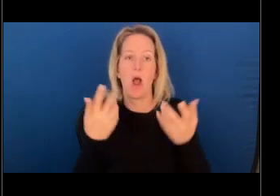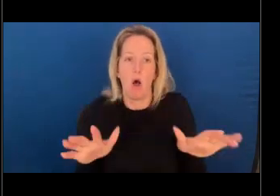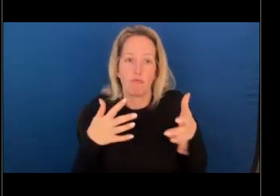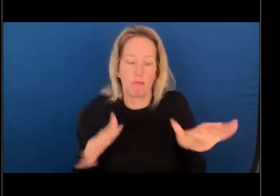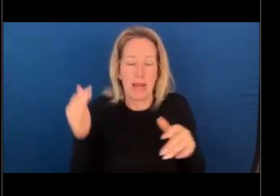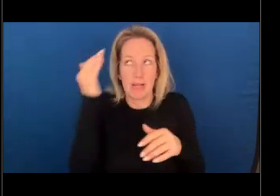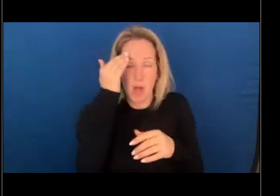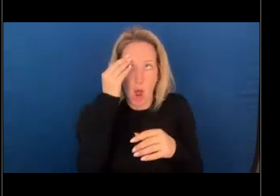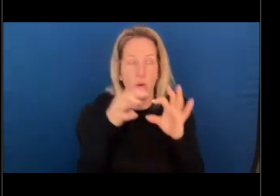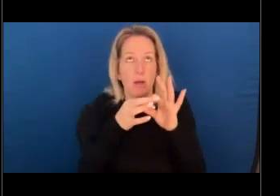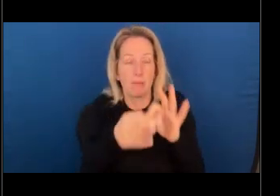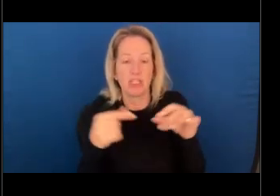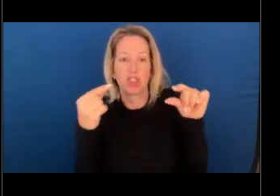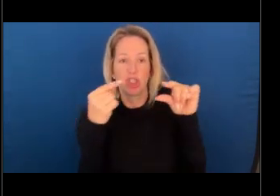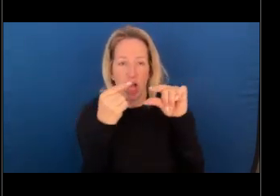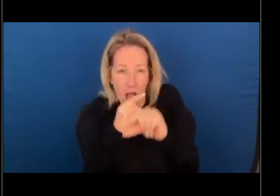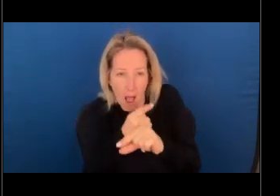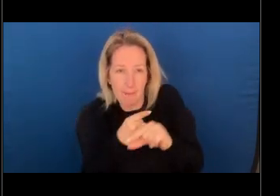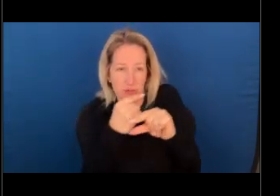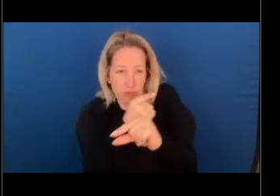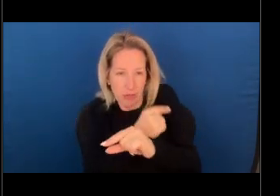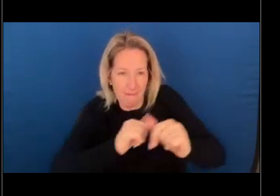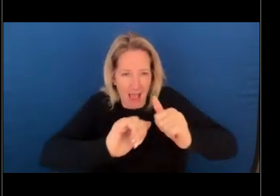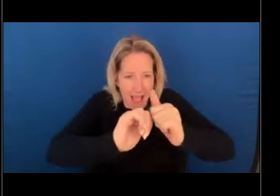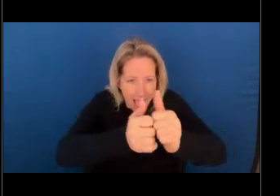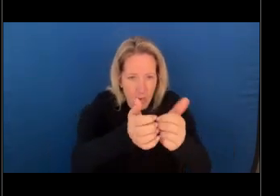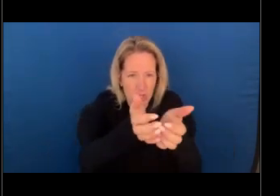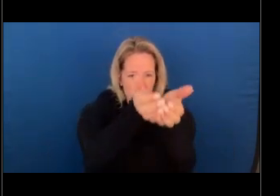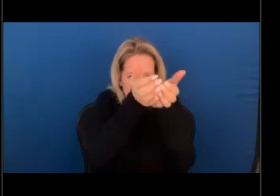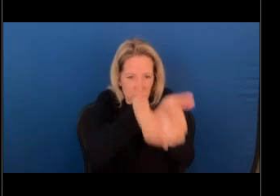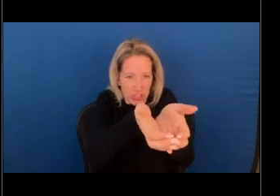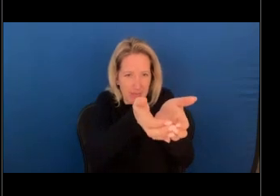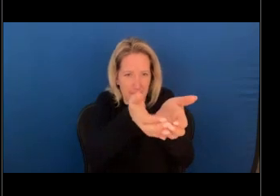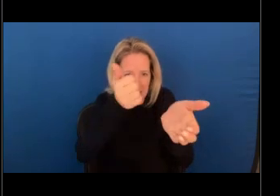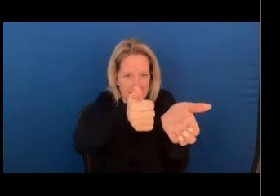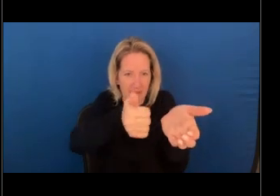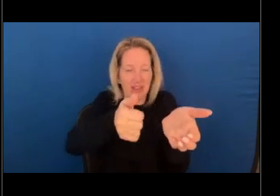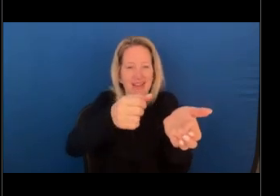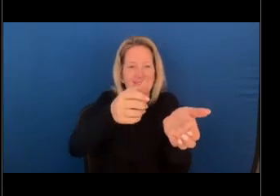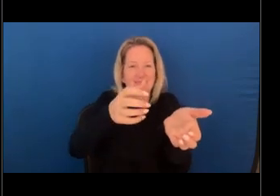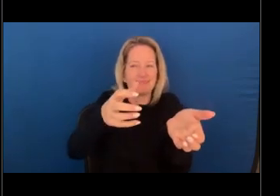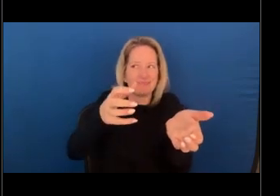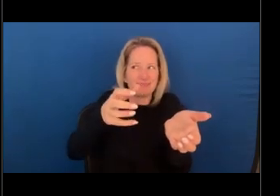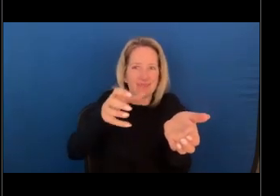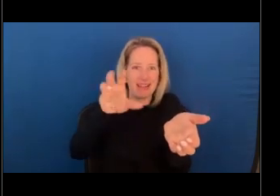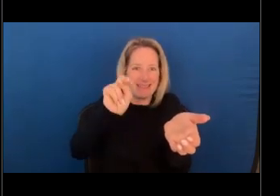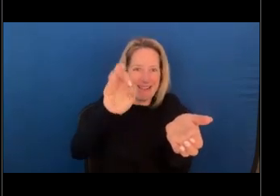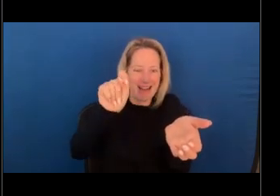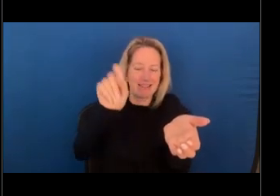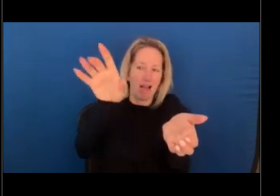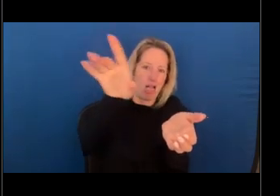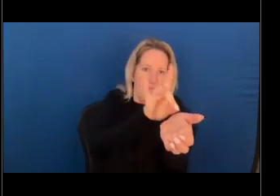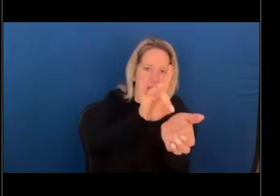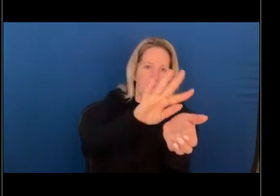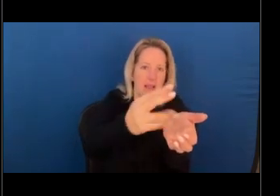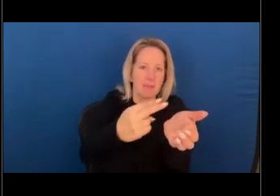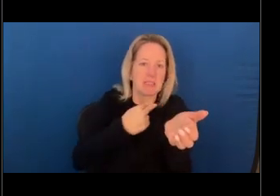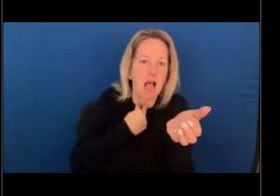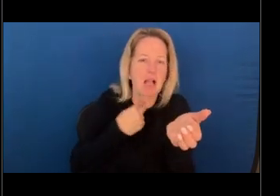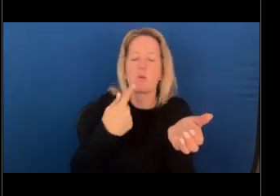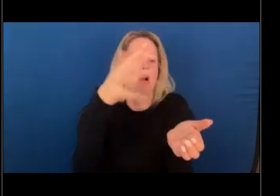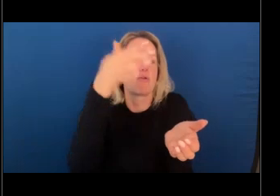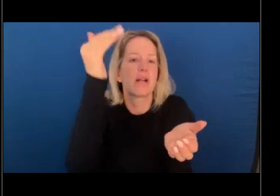geometry of net entanglements on shipwrecks in Massachusetts to approach this in the real world. Again,